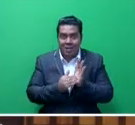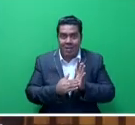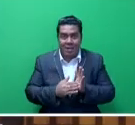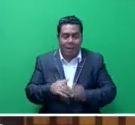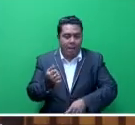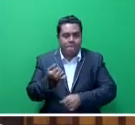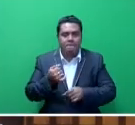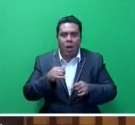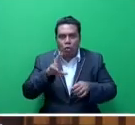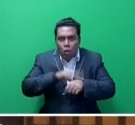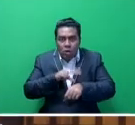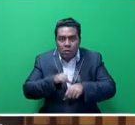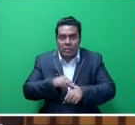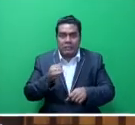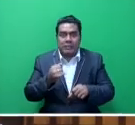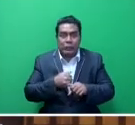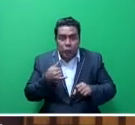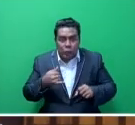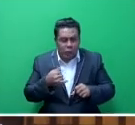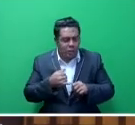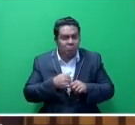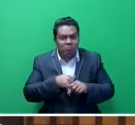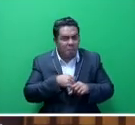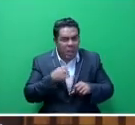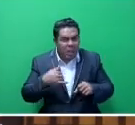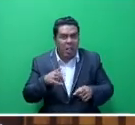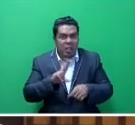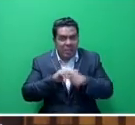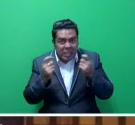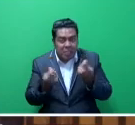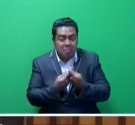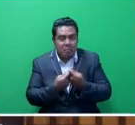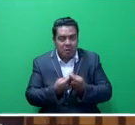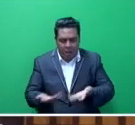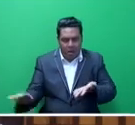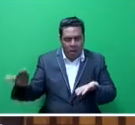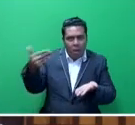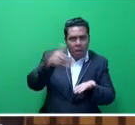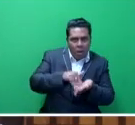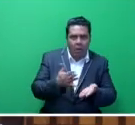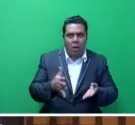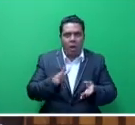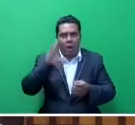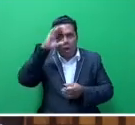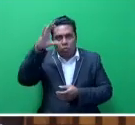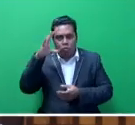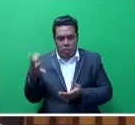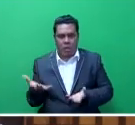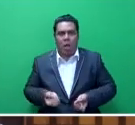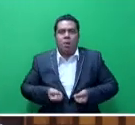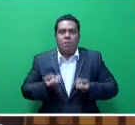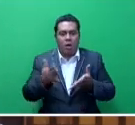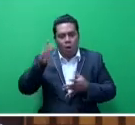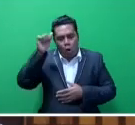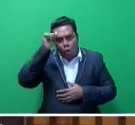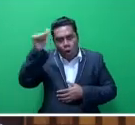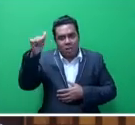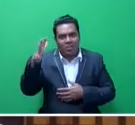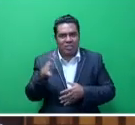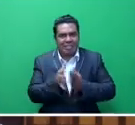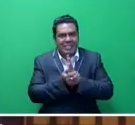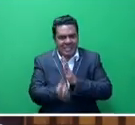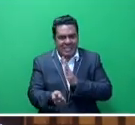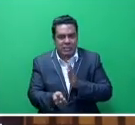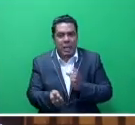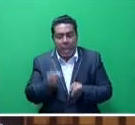yesterday officially, are now in the country as well, sharing their invaluable supplies, knowledge, skills and